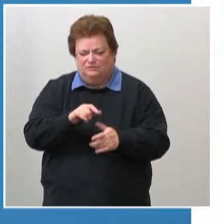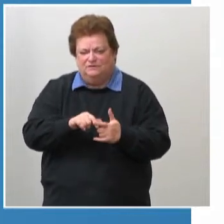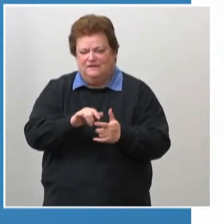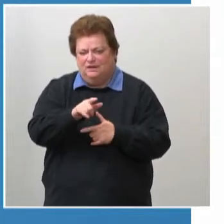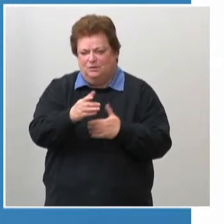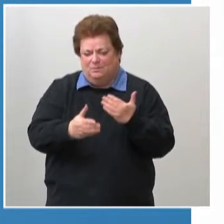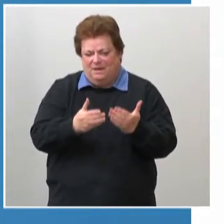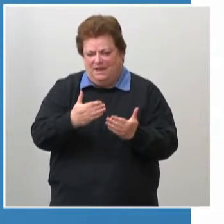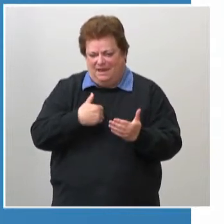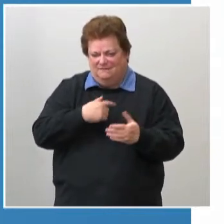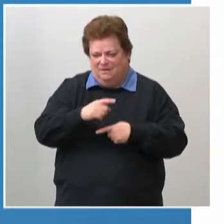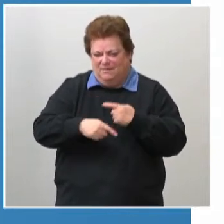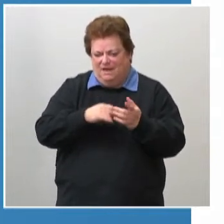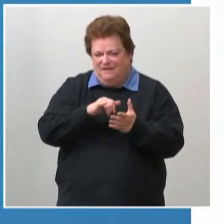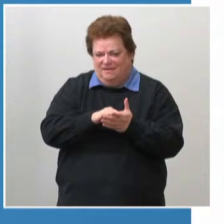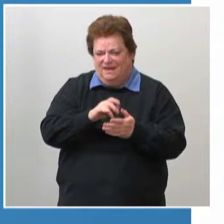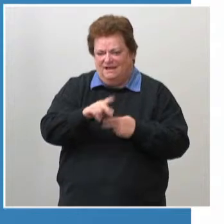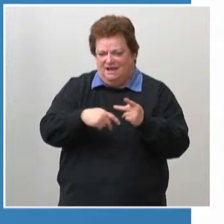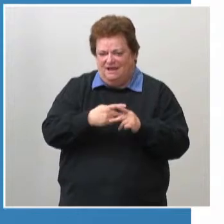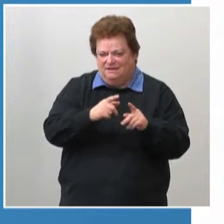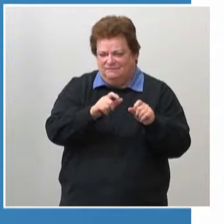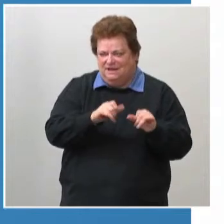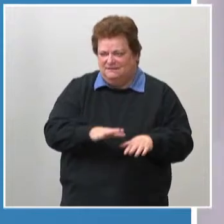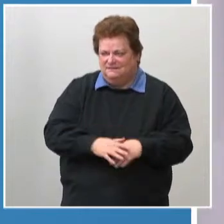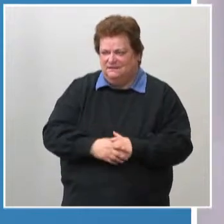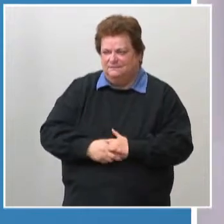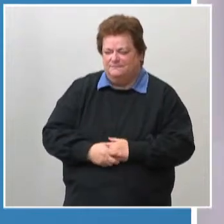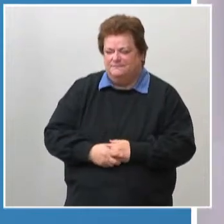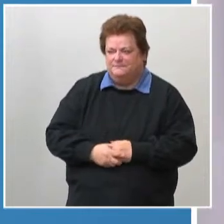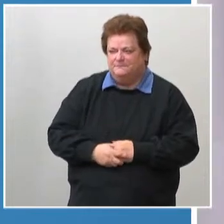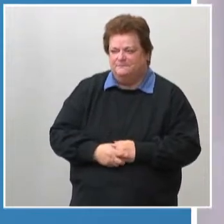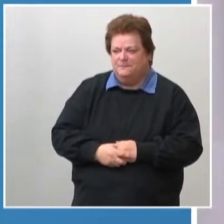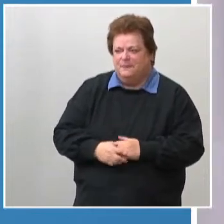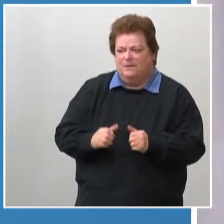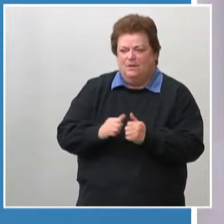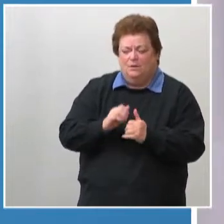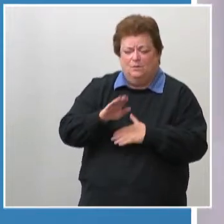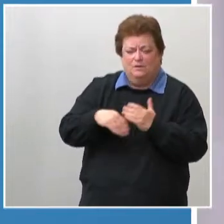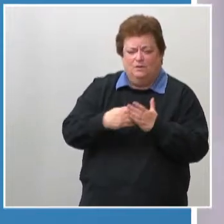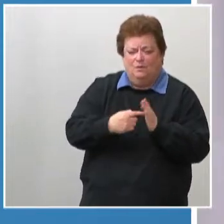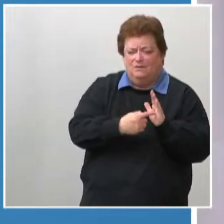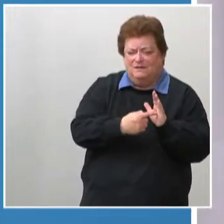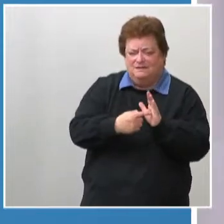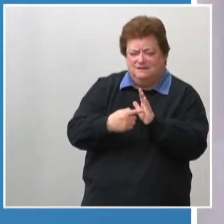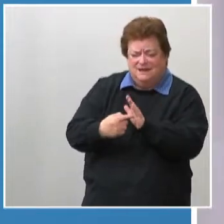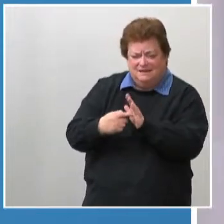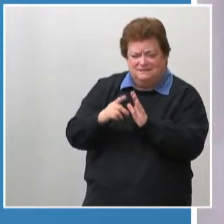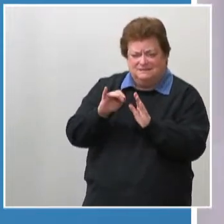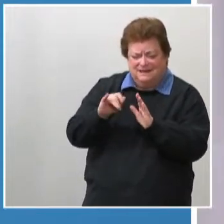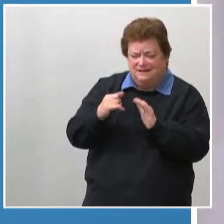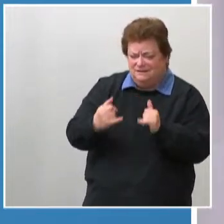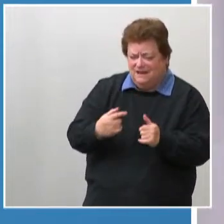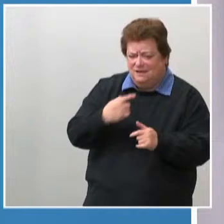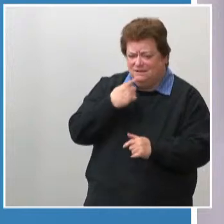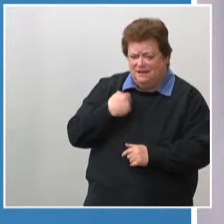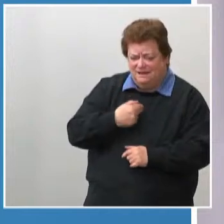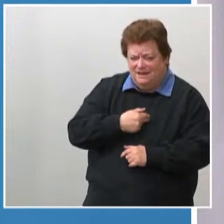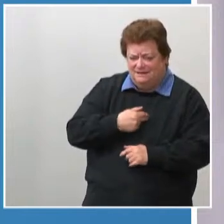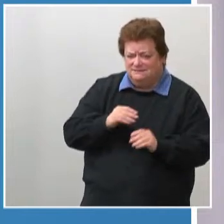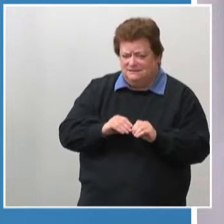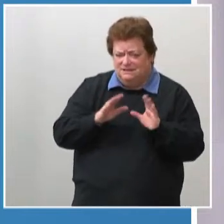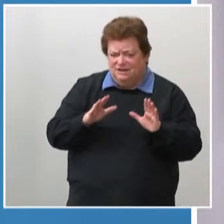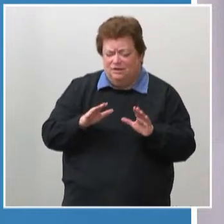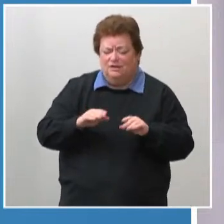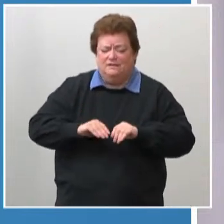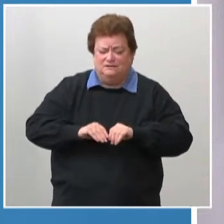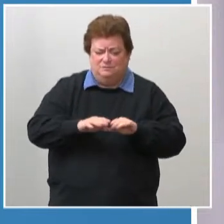may have about this type of testing. What all of our indicators and additional data are telling us is clear. The